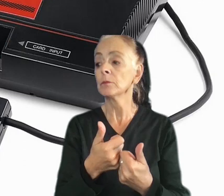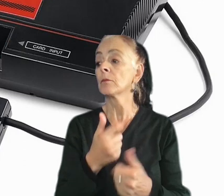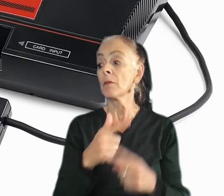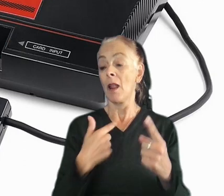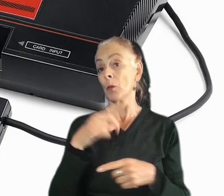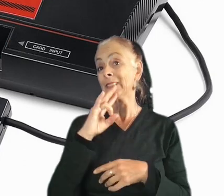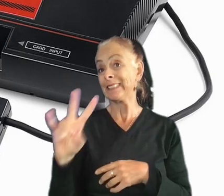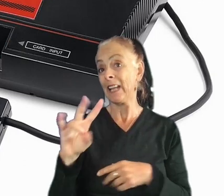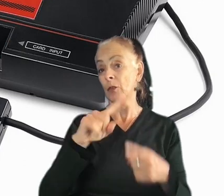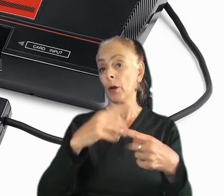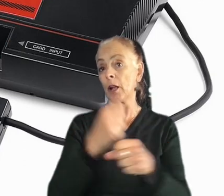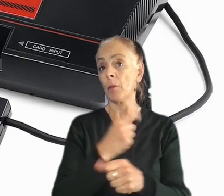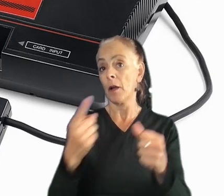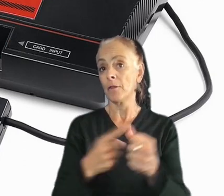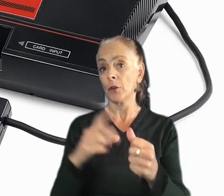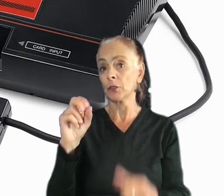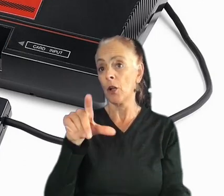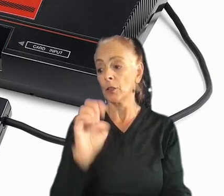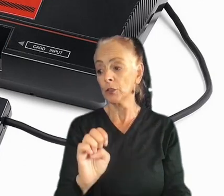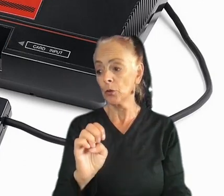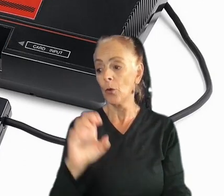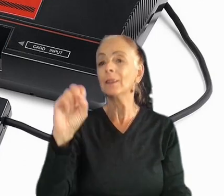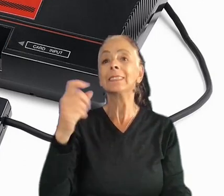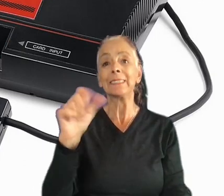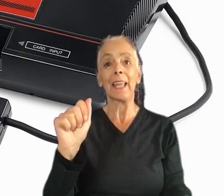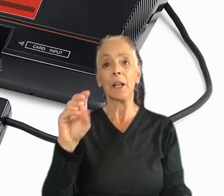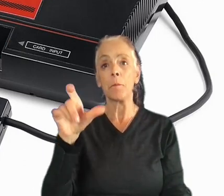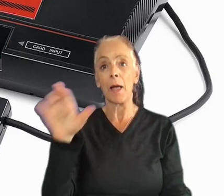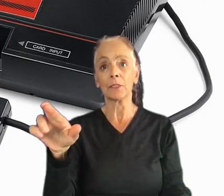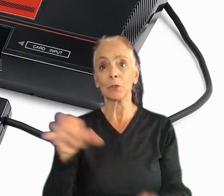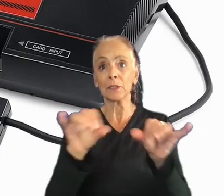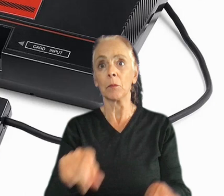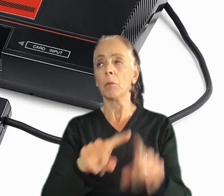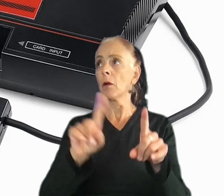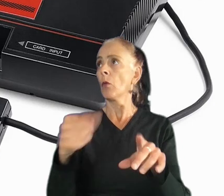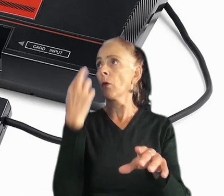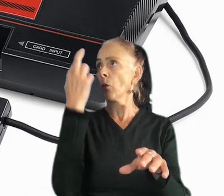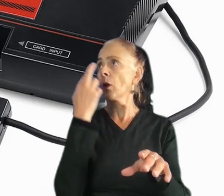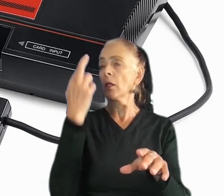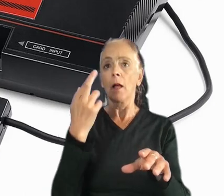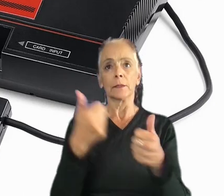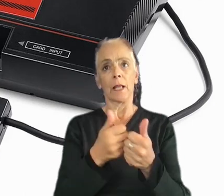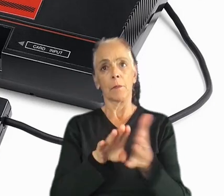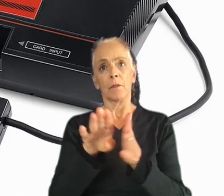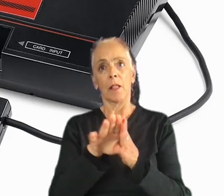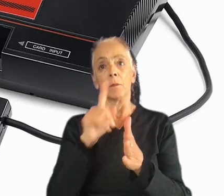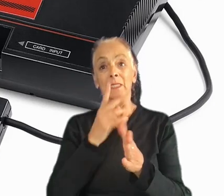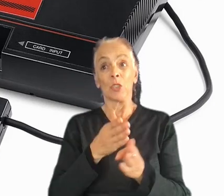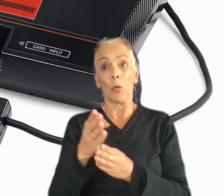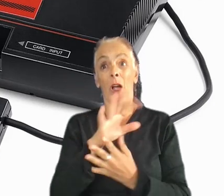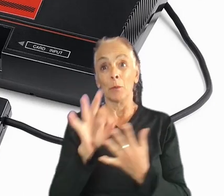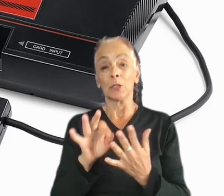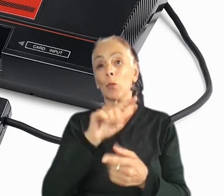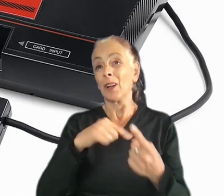old when my parents bought me my first console. It was a Sega Master System. However, I only realized that game development was a career option for me at the